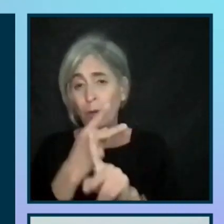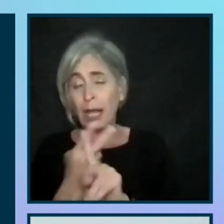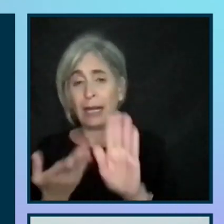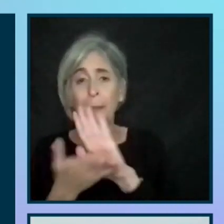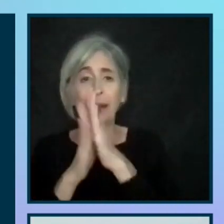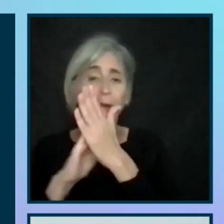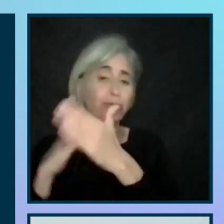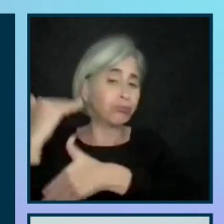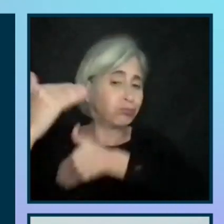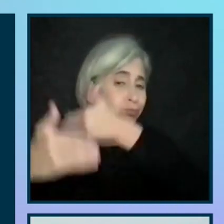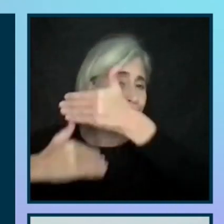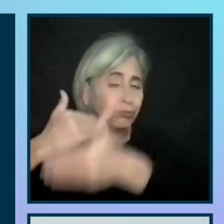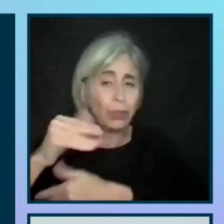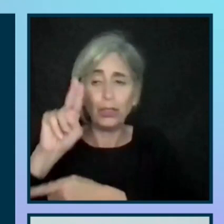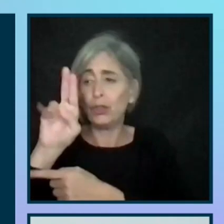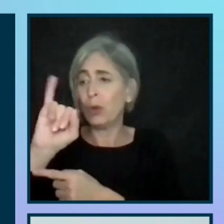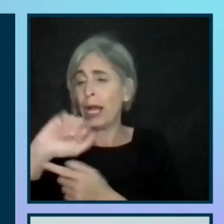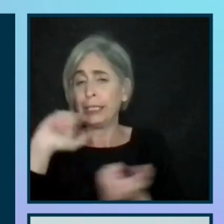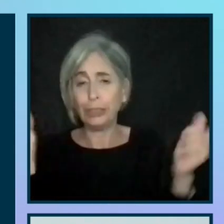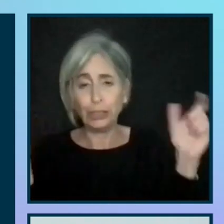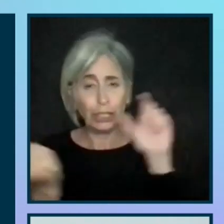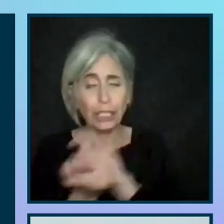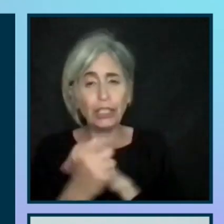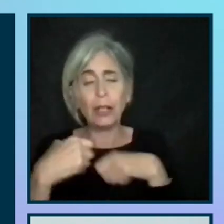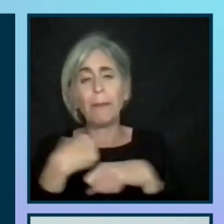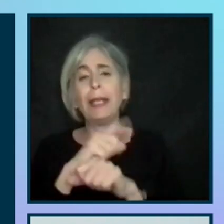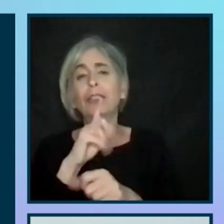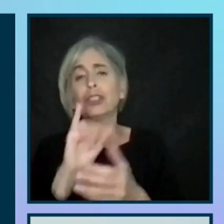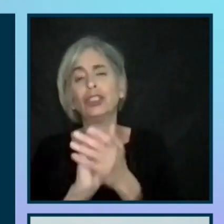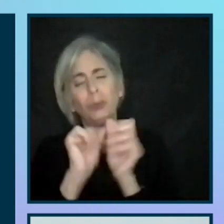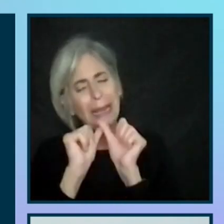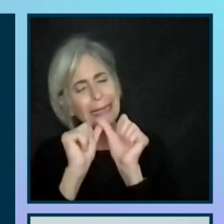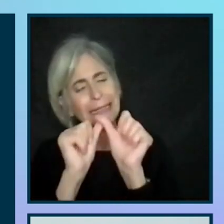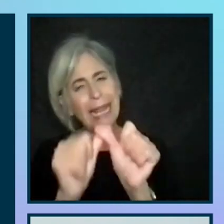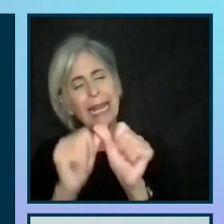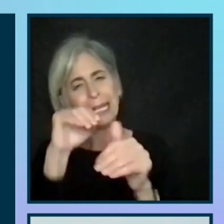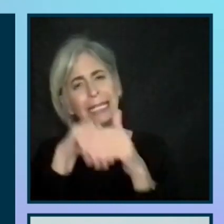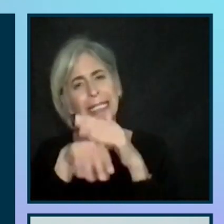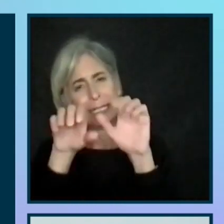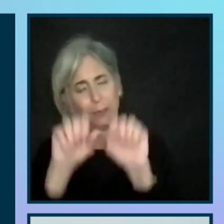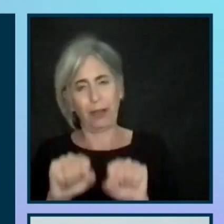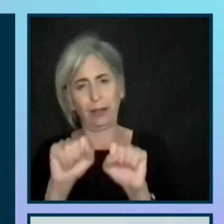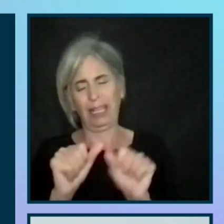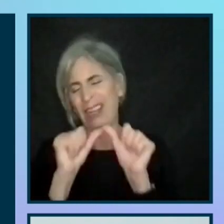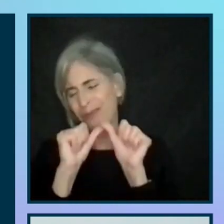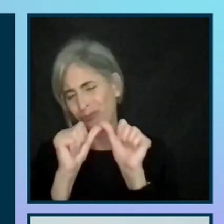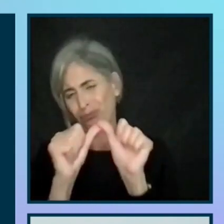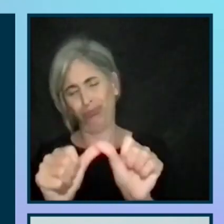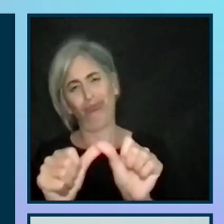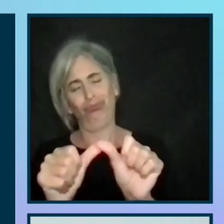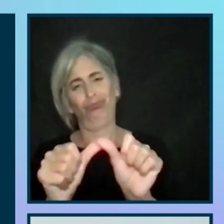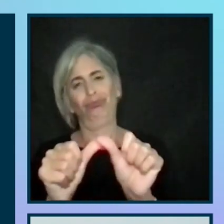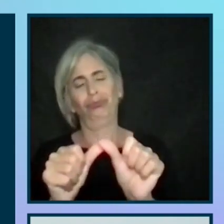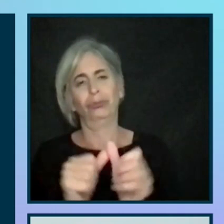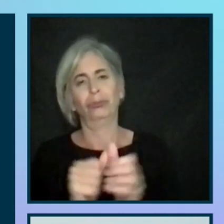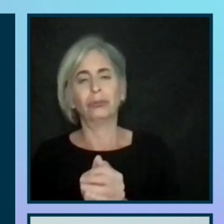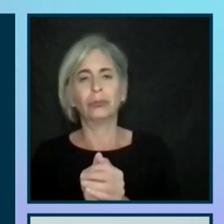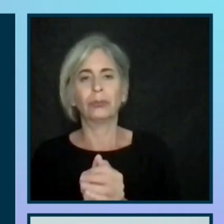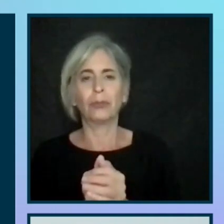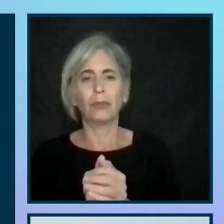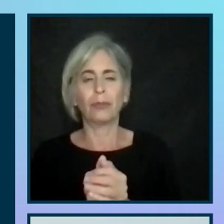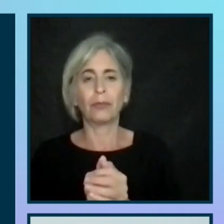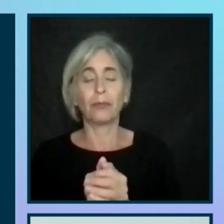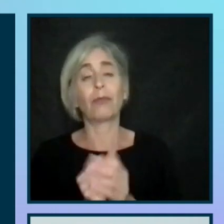your UI changes. So make sure to maintain accessibility on an ongoing basis.